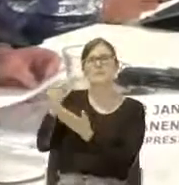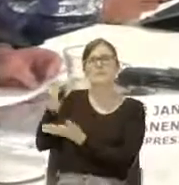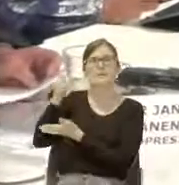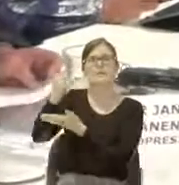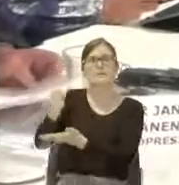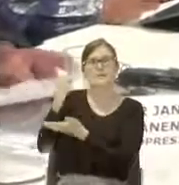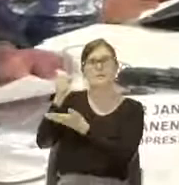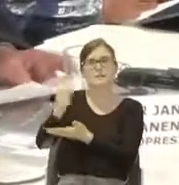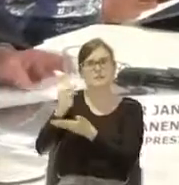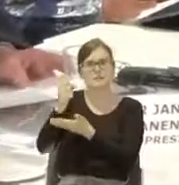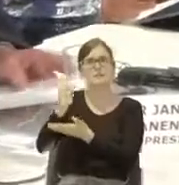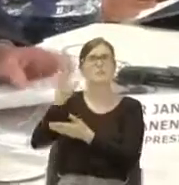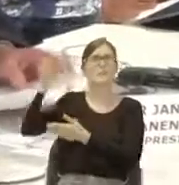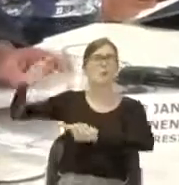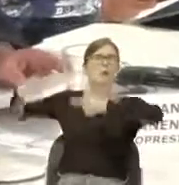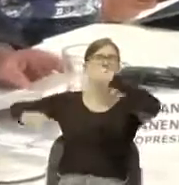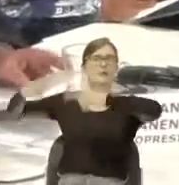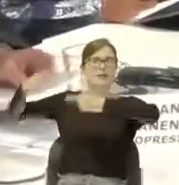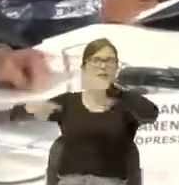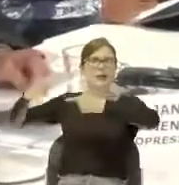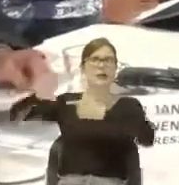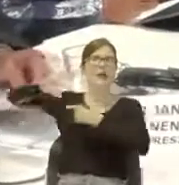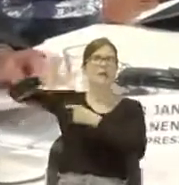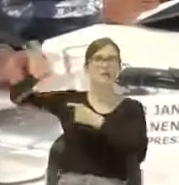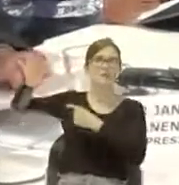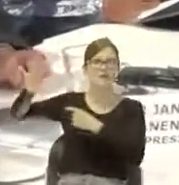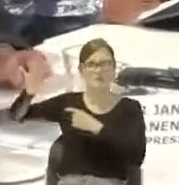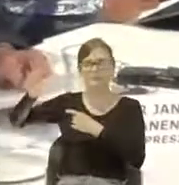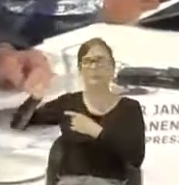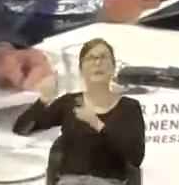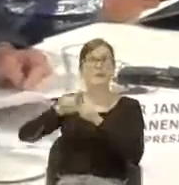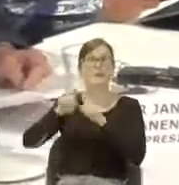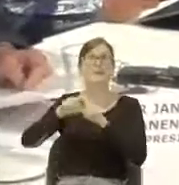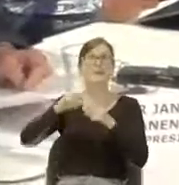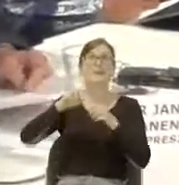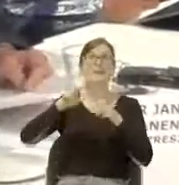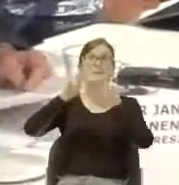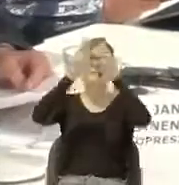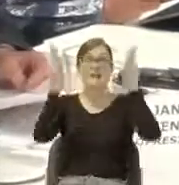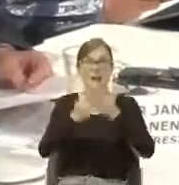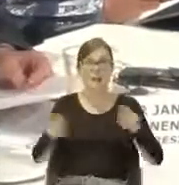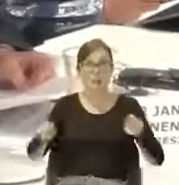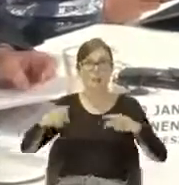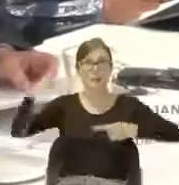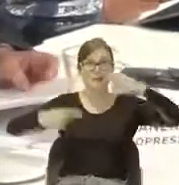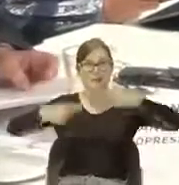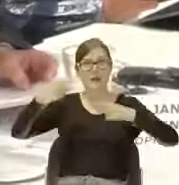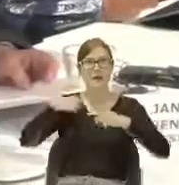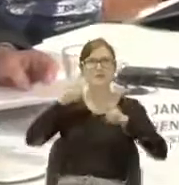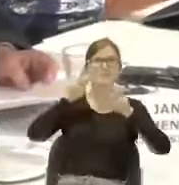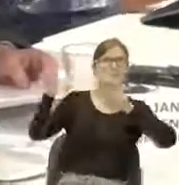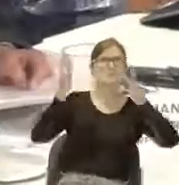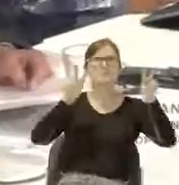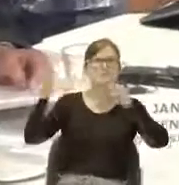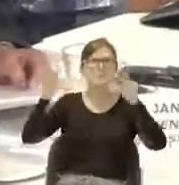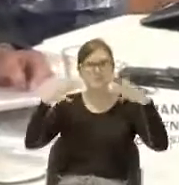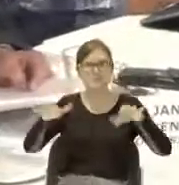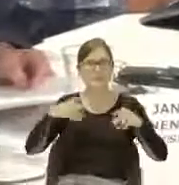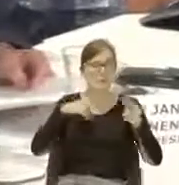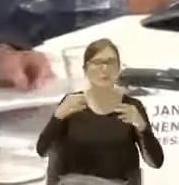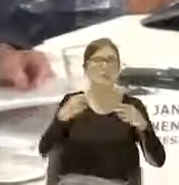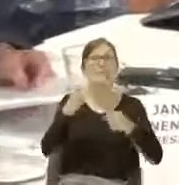therefore, we need to be in dialogue with national and international actors to ensure any measures adopted